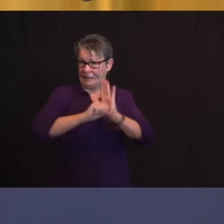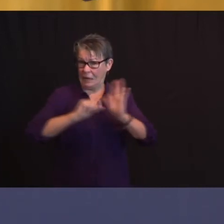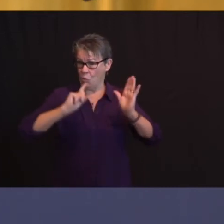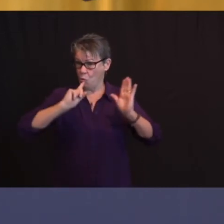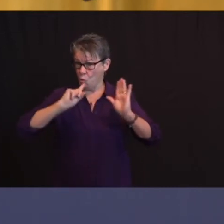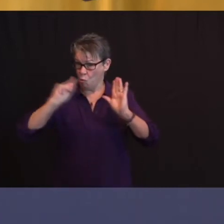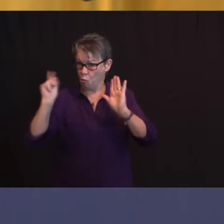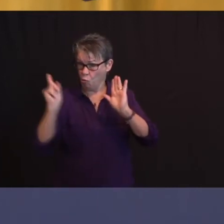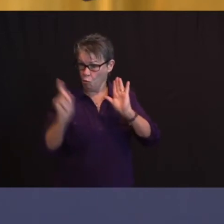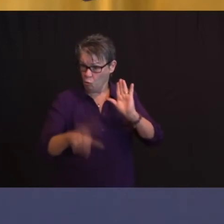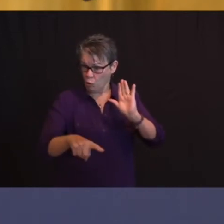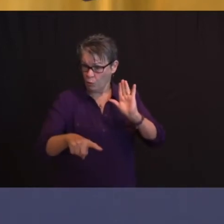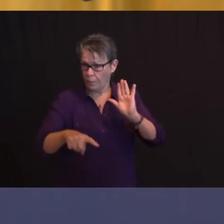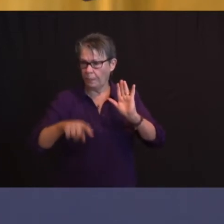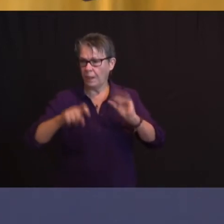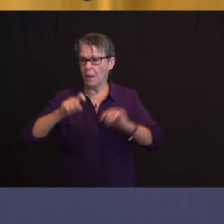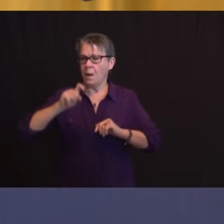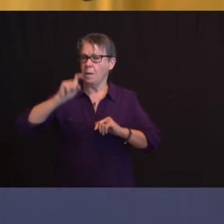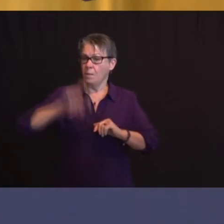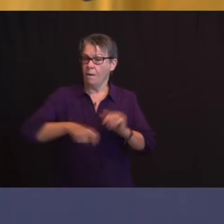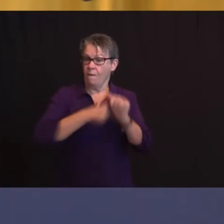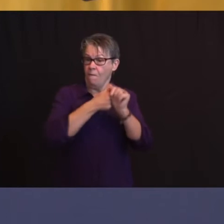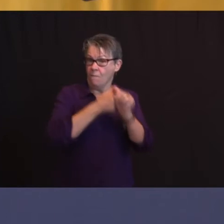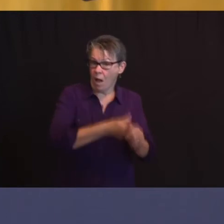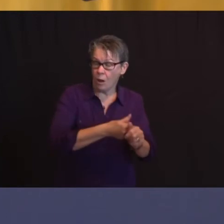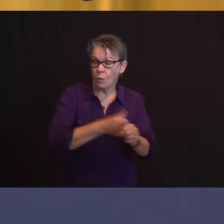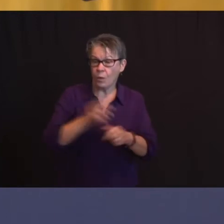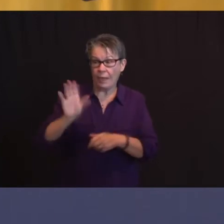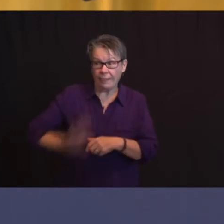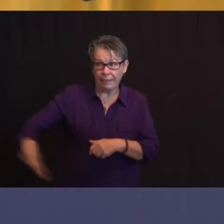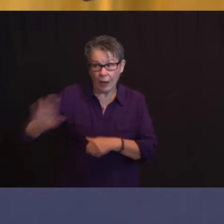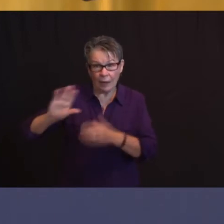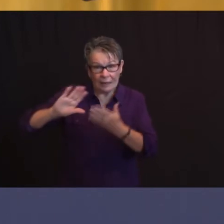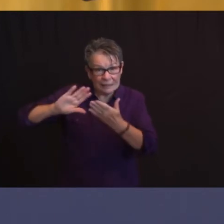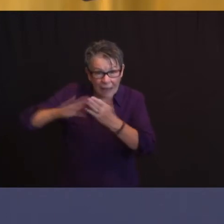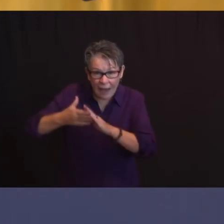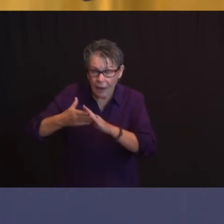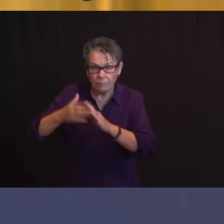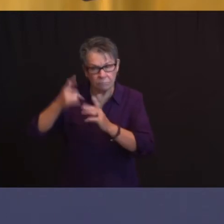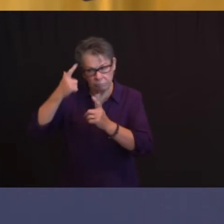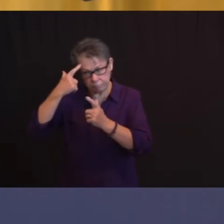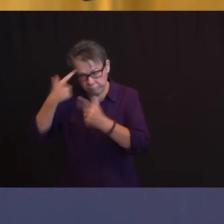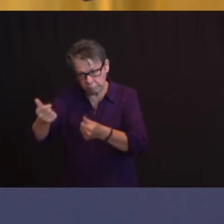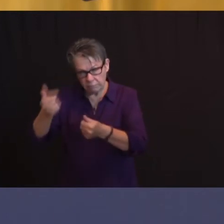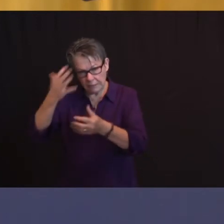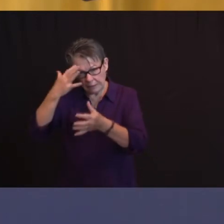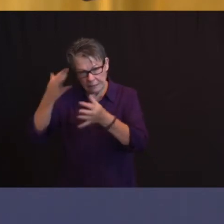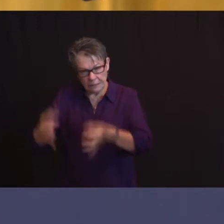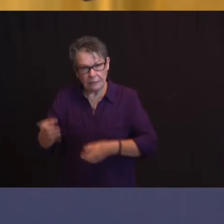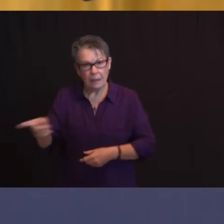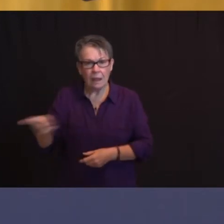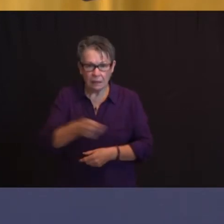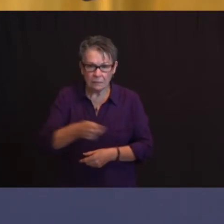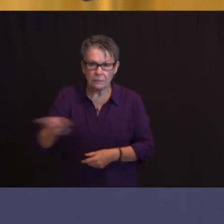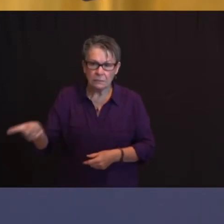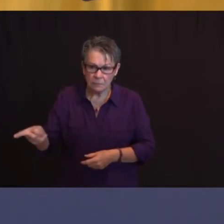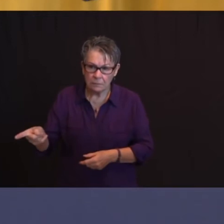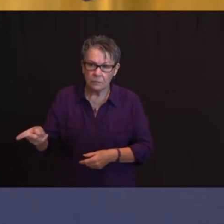Period. But remember, we did make an exception, which I think is a worthy one. If you wanted to, instead of 10 o'clock closing